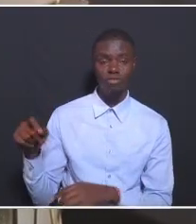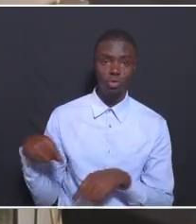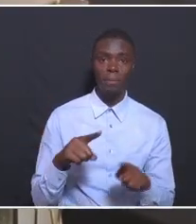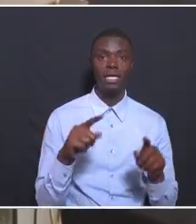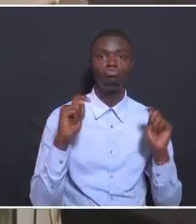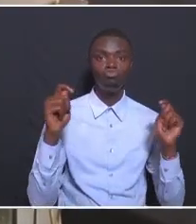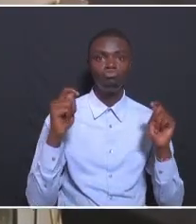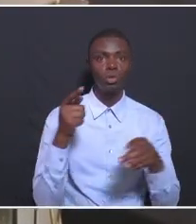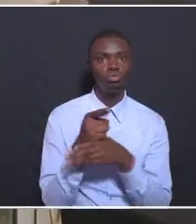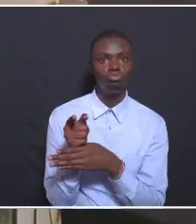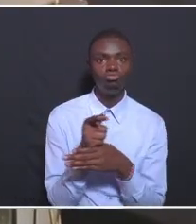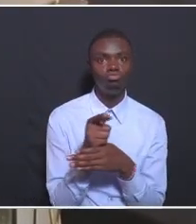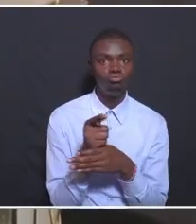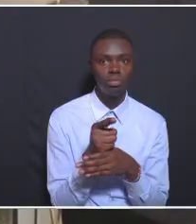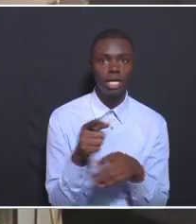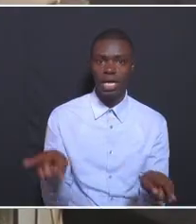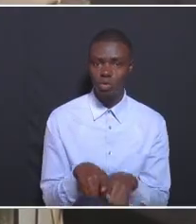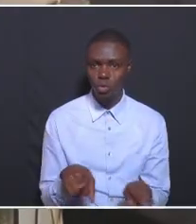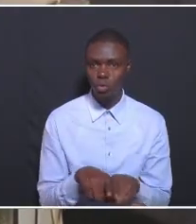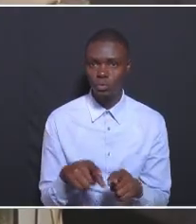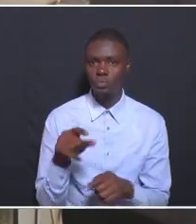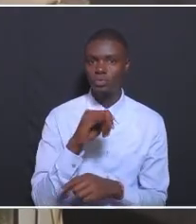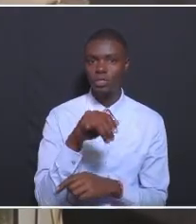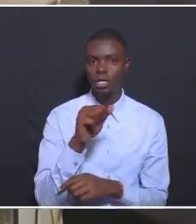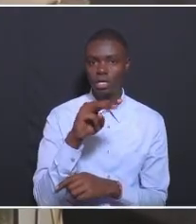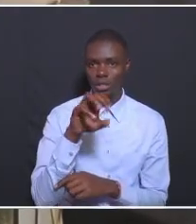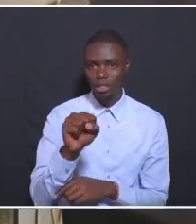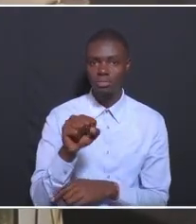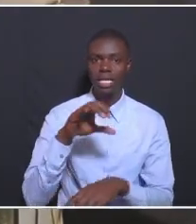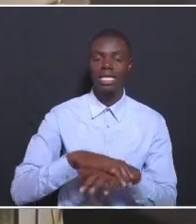also helped to get some footage